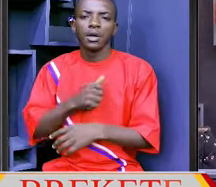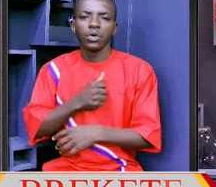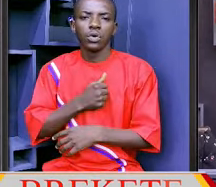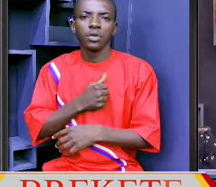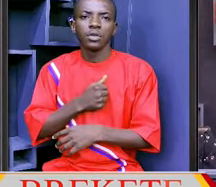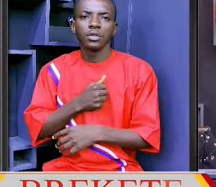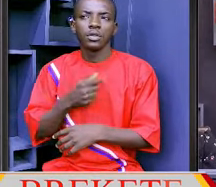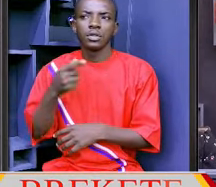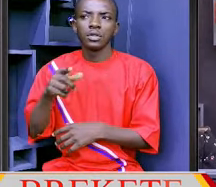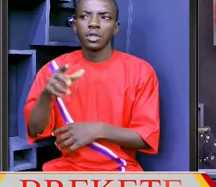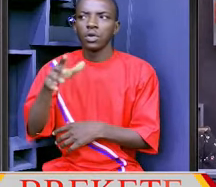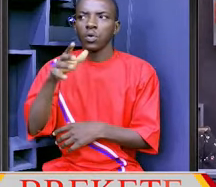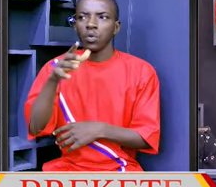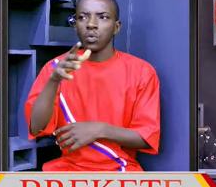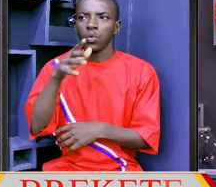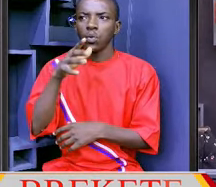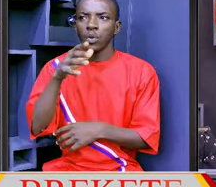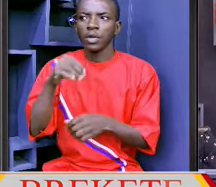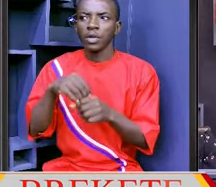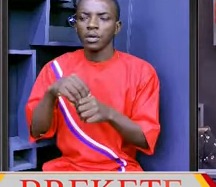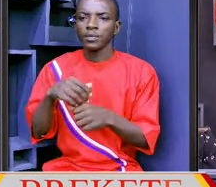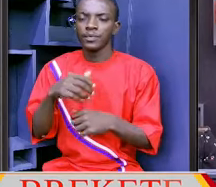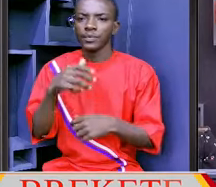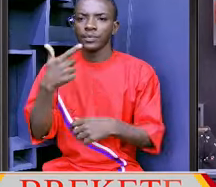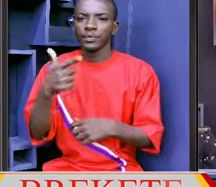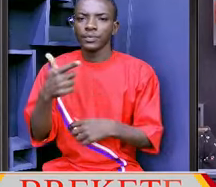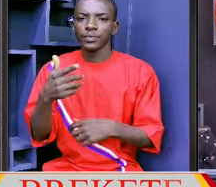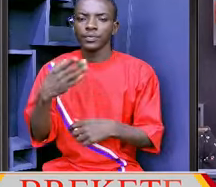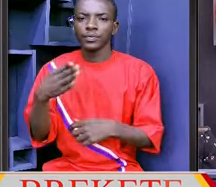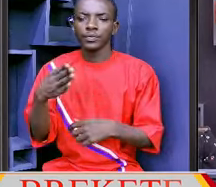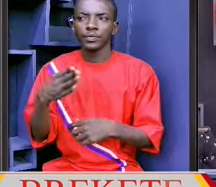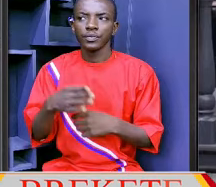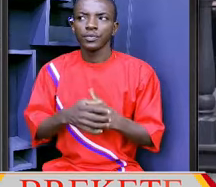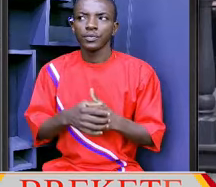okay, dear woman in blue, give her microphone.